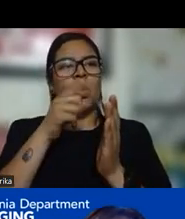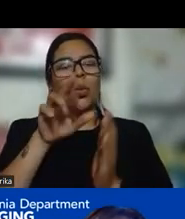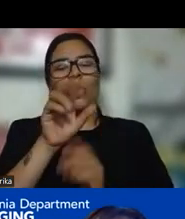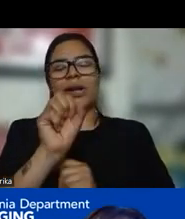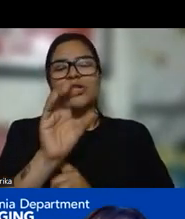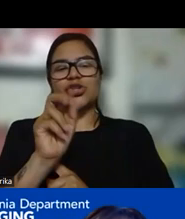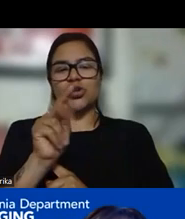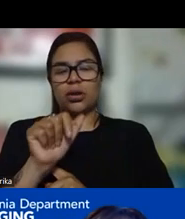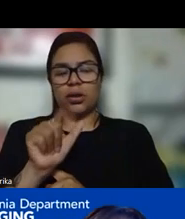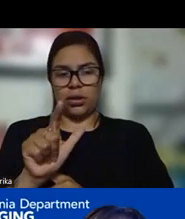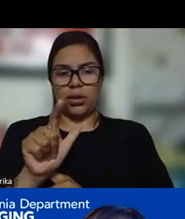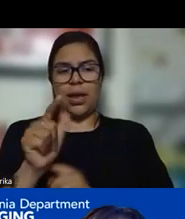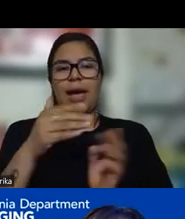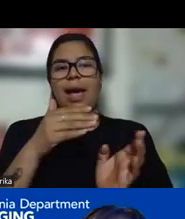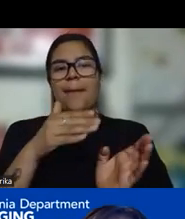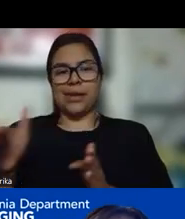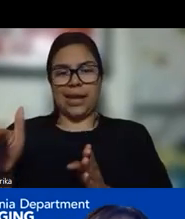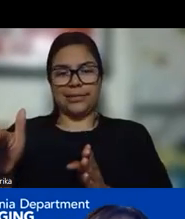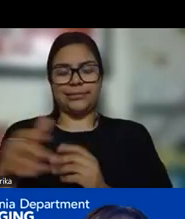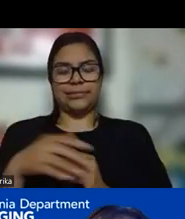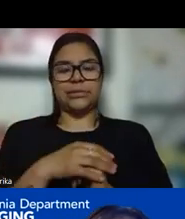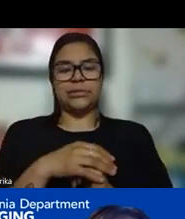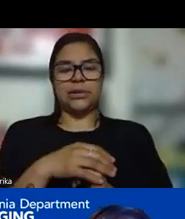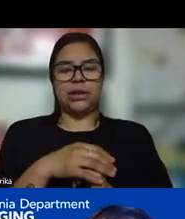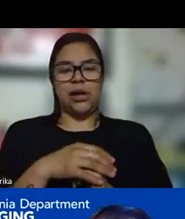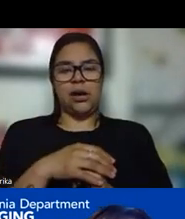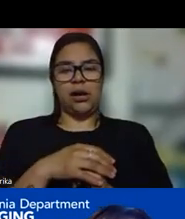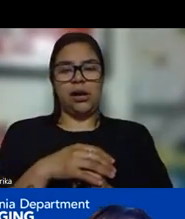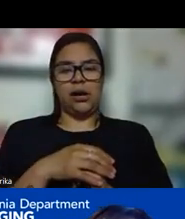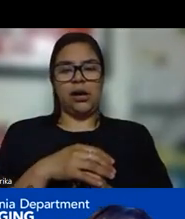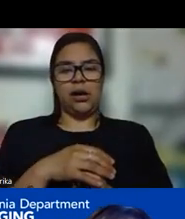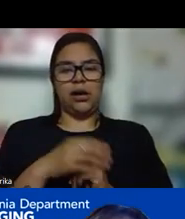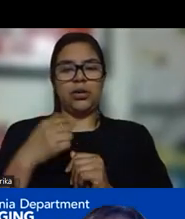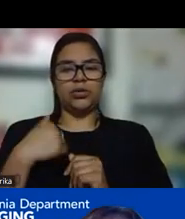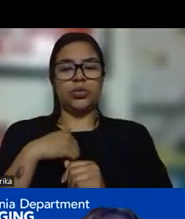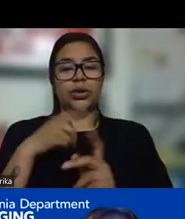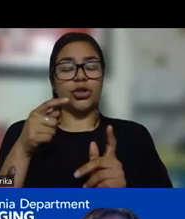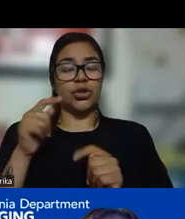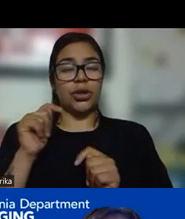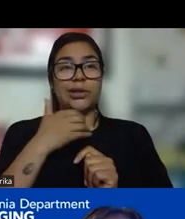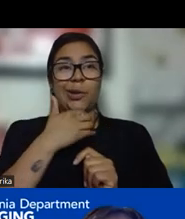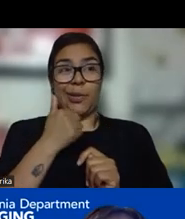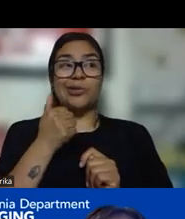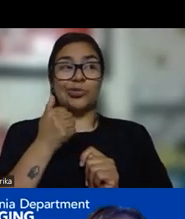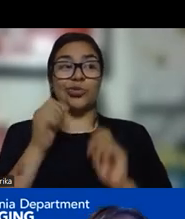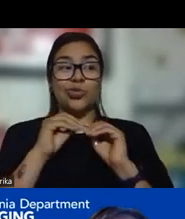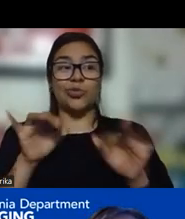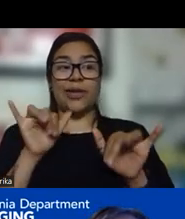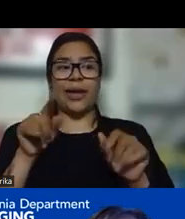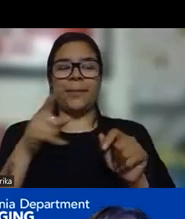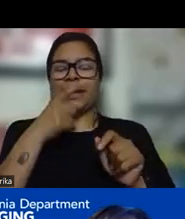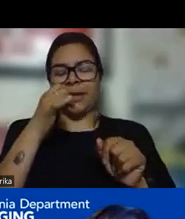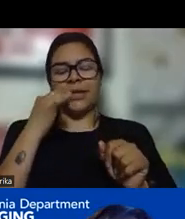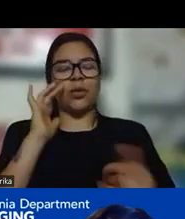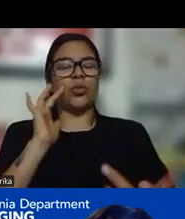that me and my team are trying to launch at the department. I am really going to reach out to you all because there's so